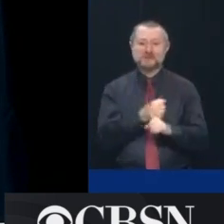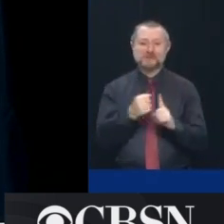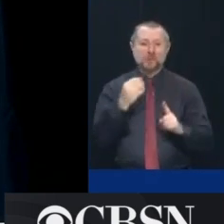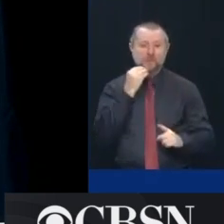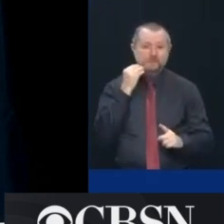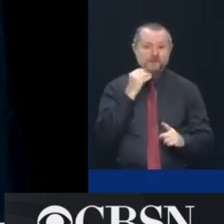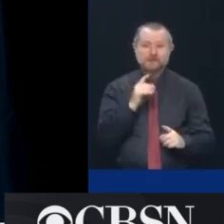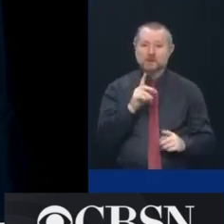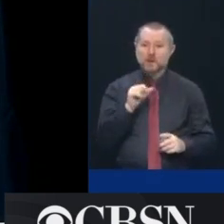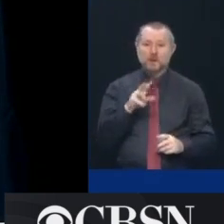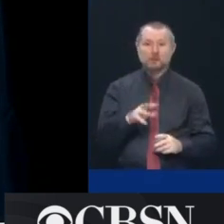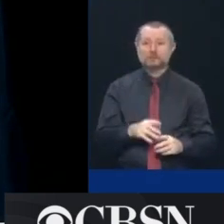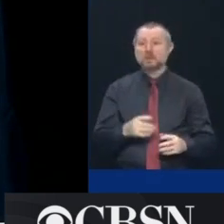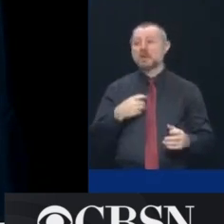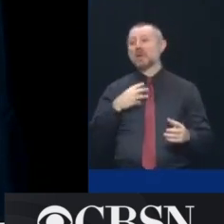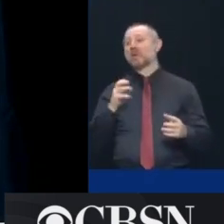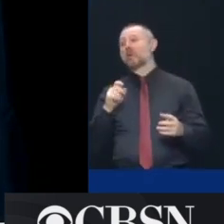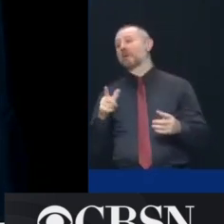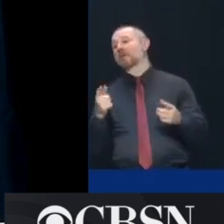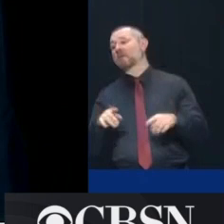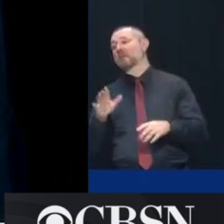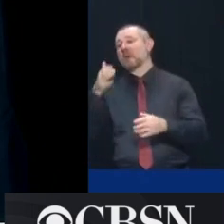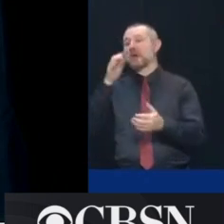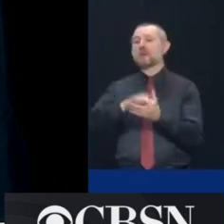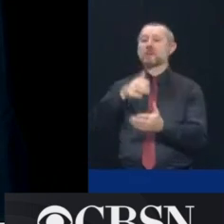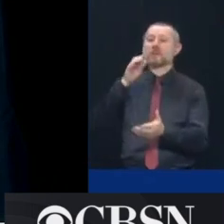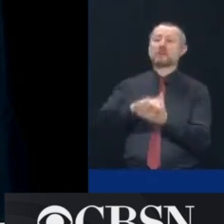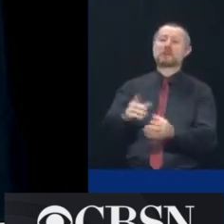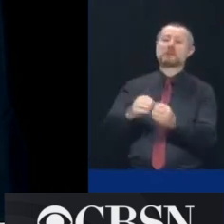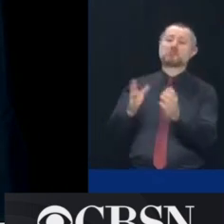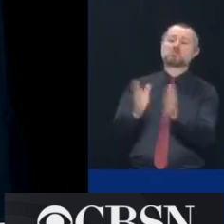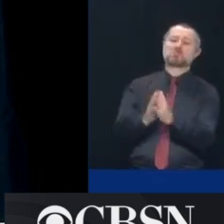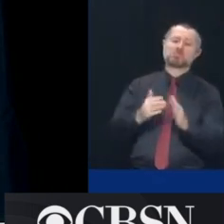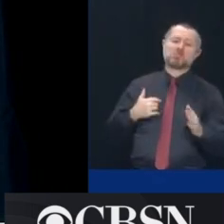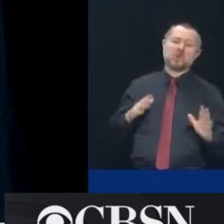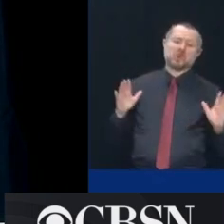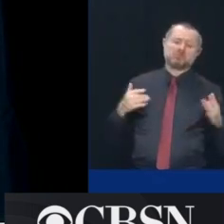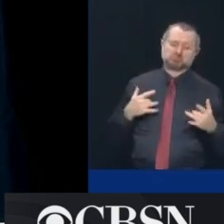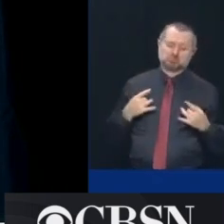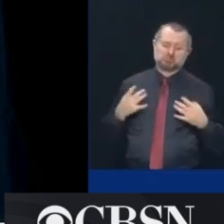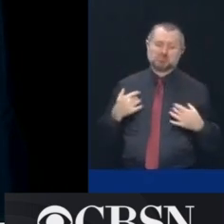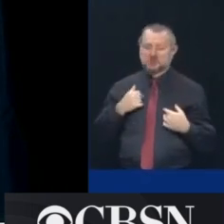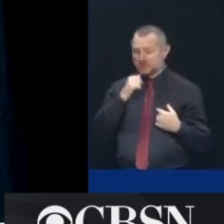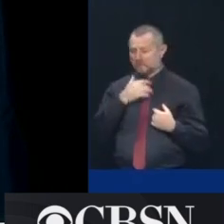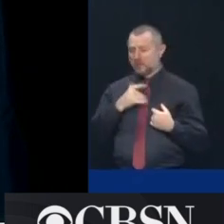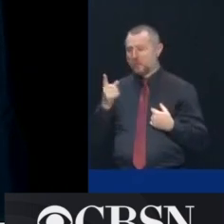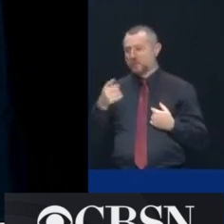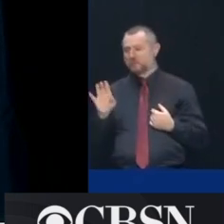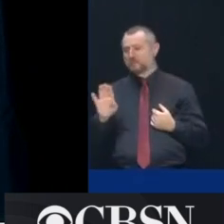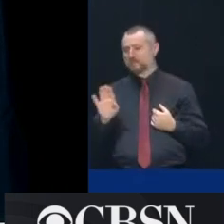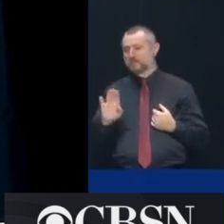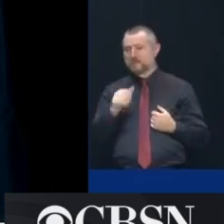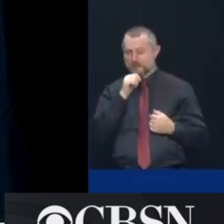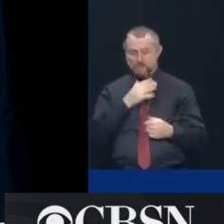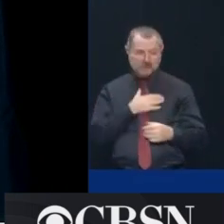say, well, that happened between a husband and a wife in a home. That's their business.